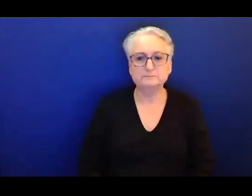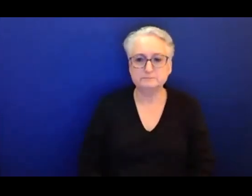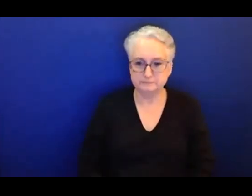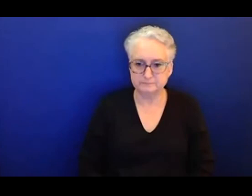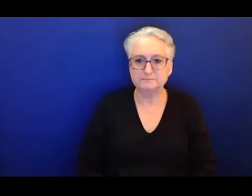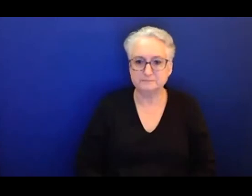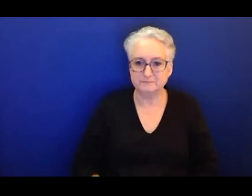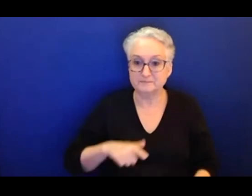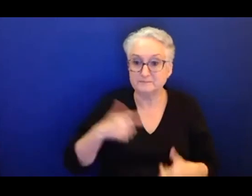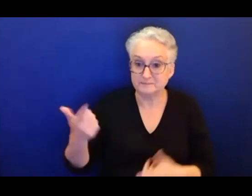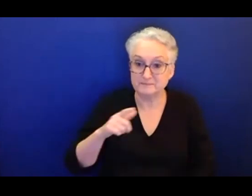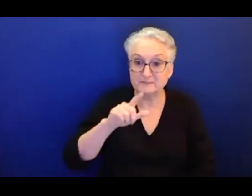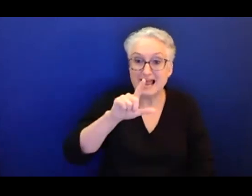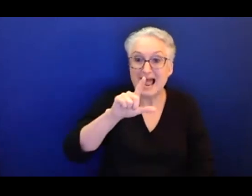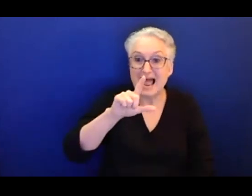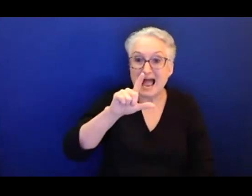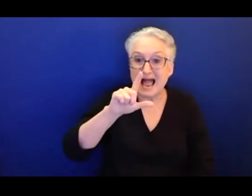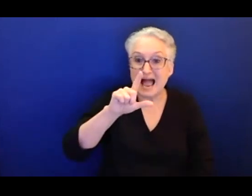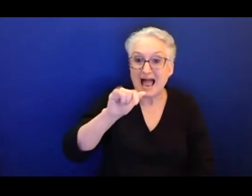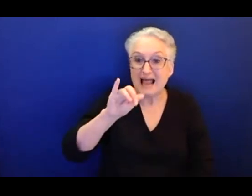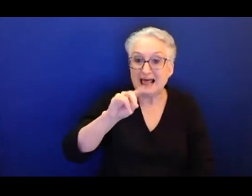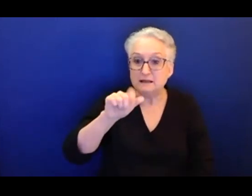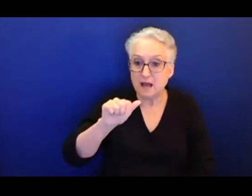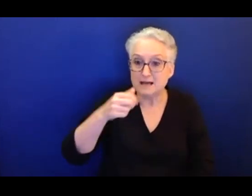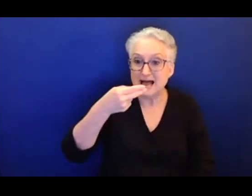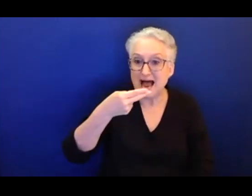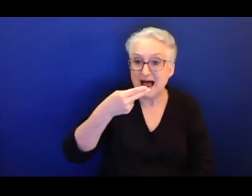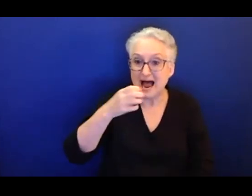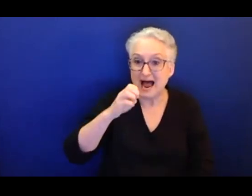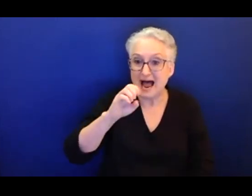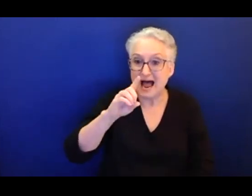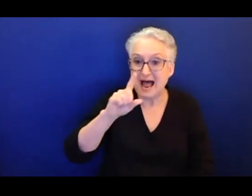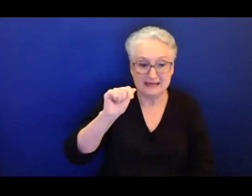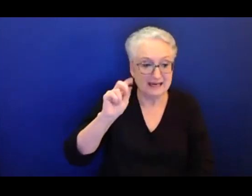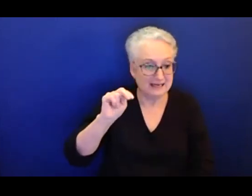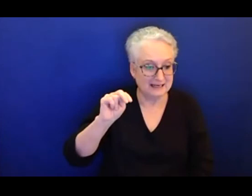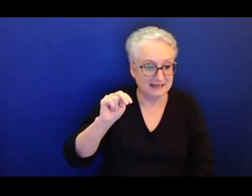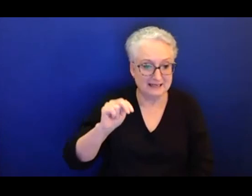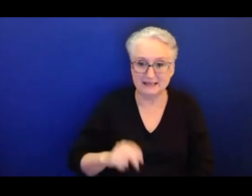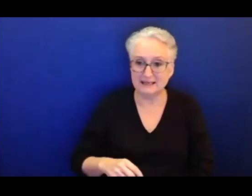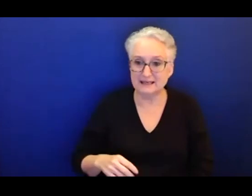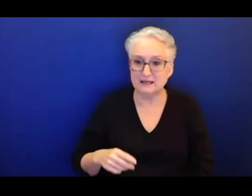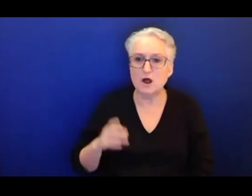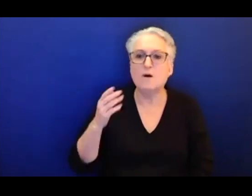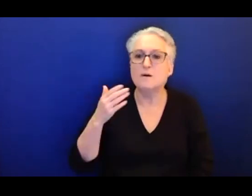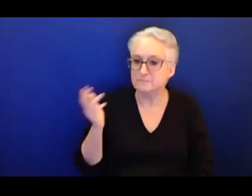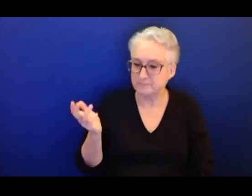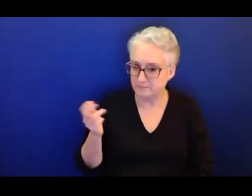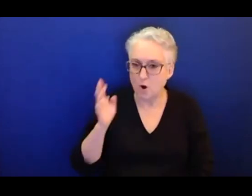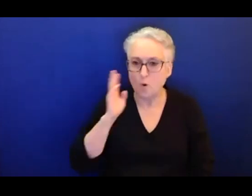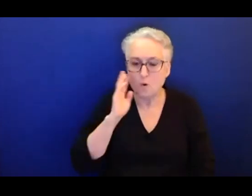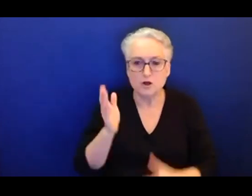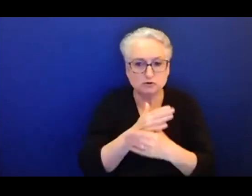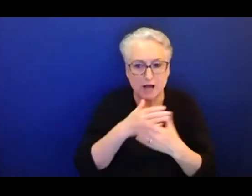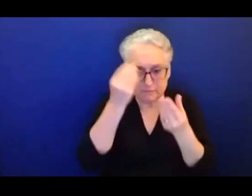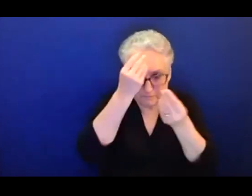Thanks, Sarah. I'm going to be sharing a little bit of information about the housing support and development programs included in this plan.